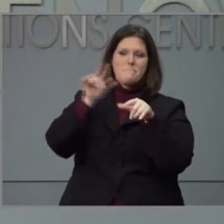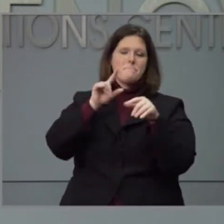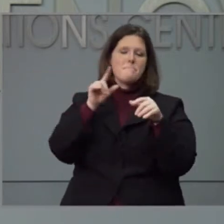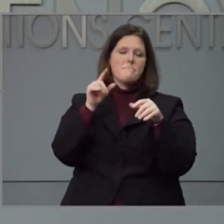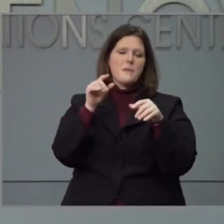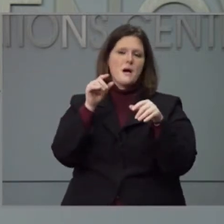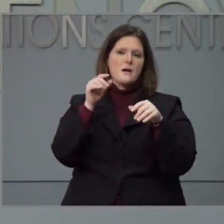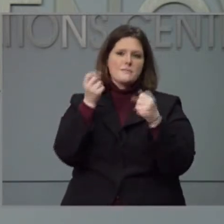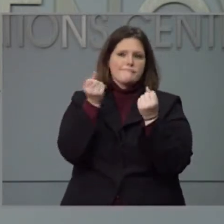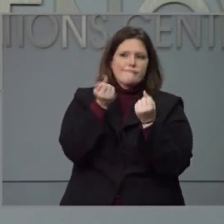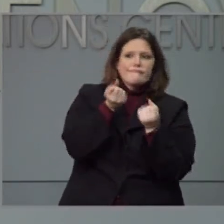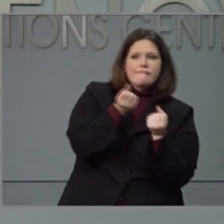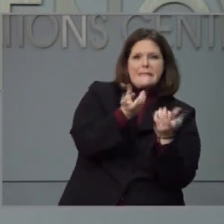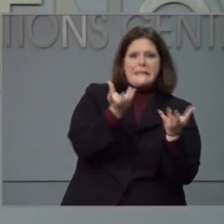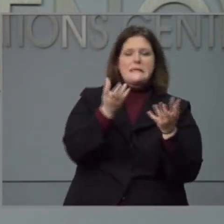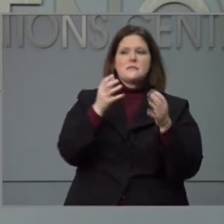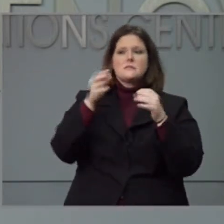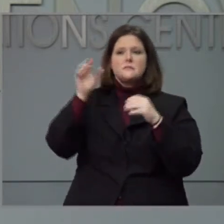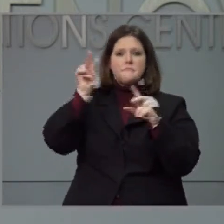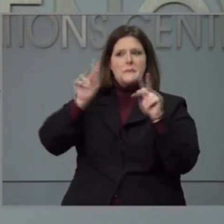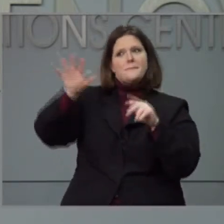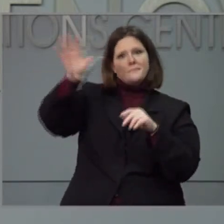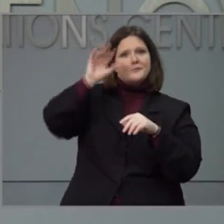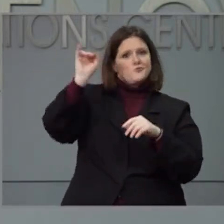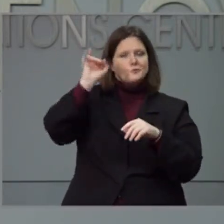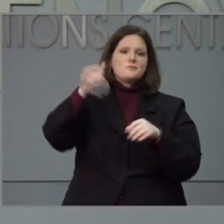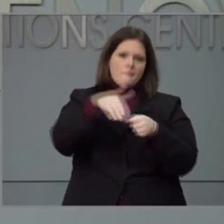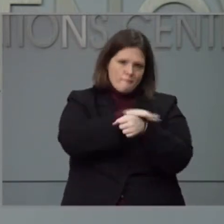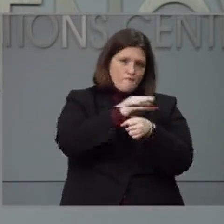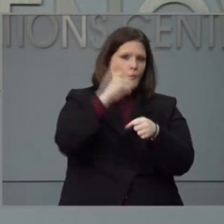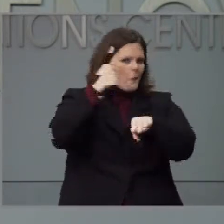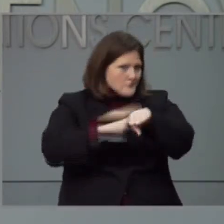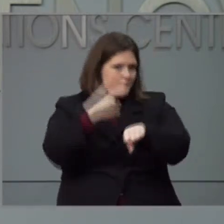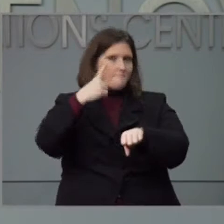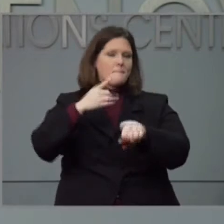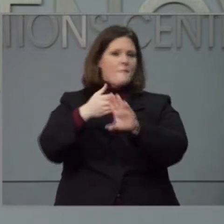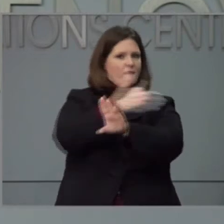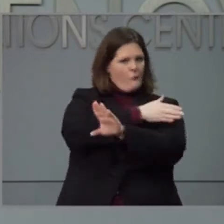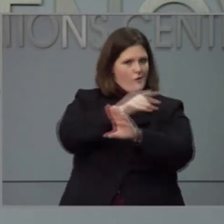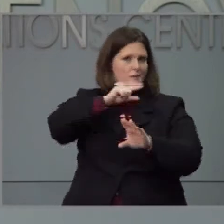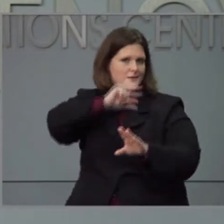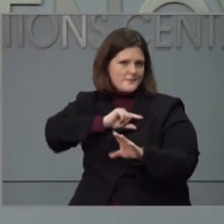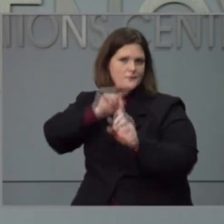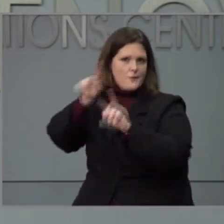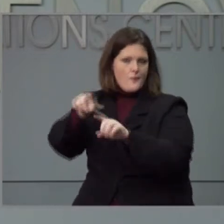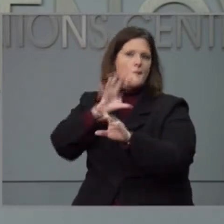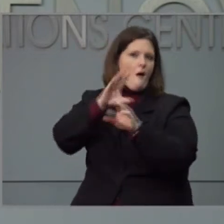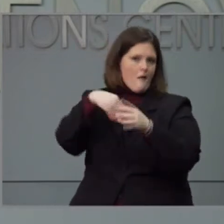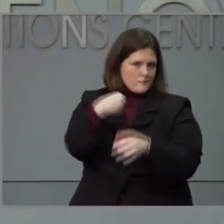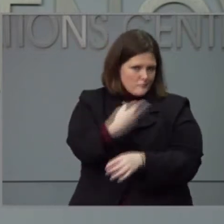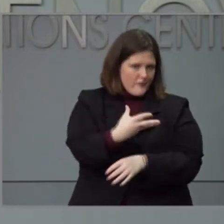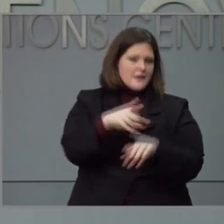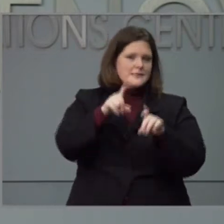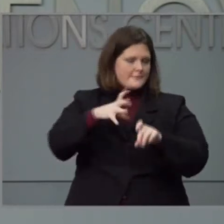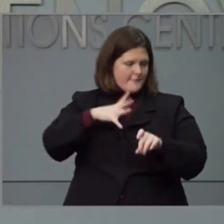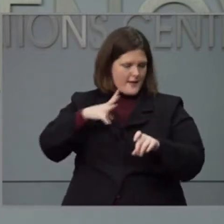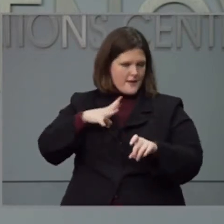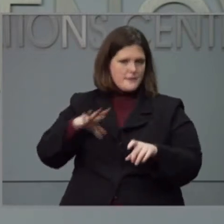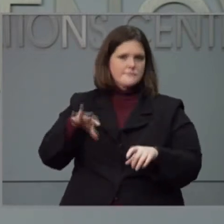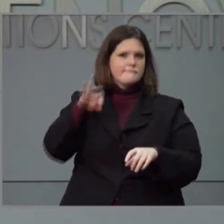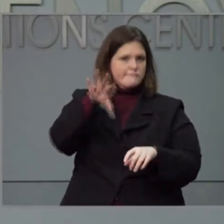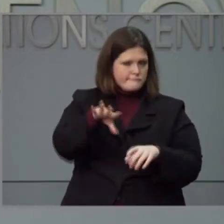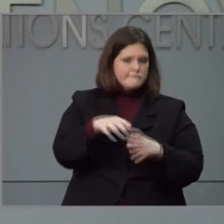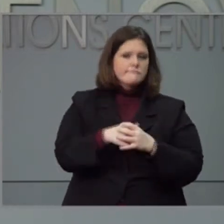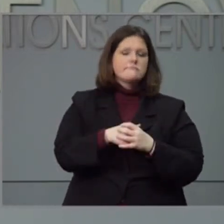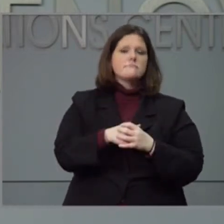insurers are covering that one-time screening test. And I said, as you make your appointments for, depending on the testing site, I think